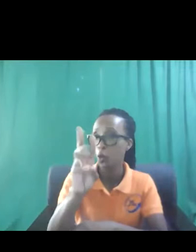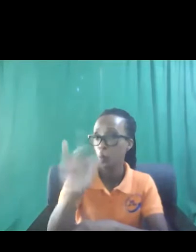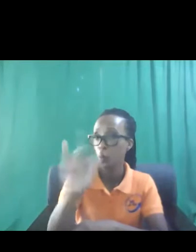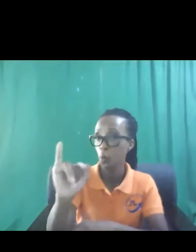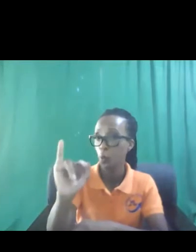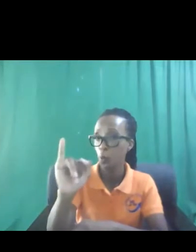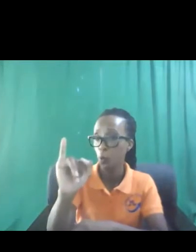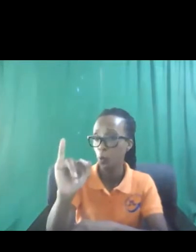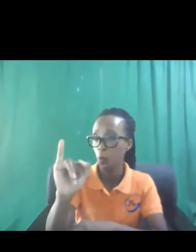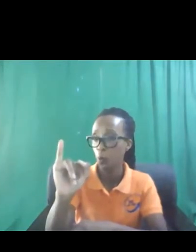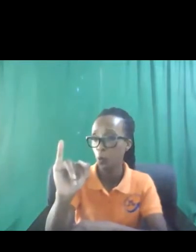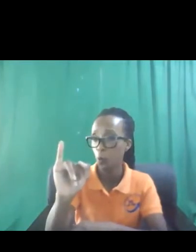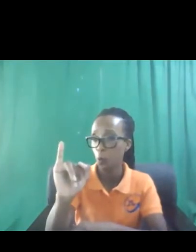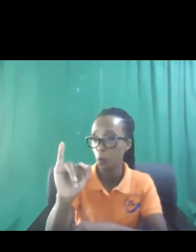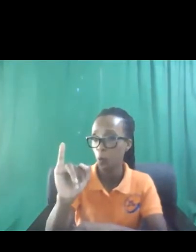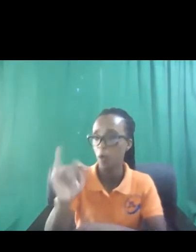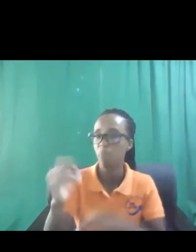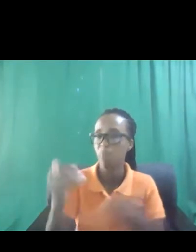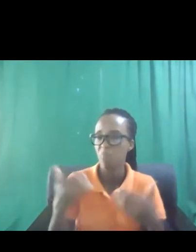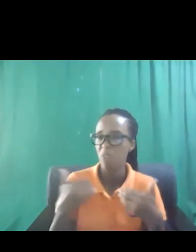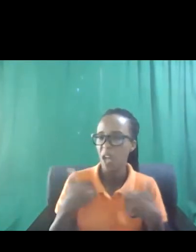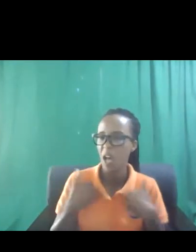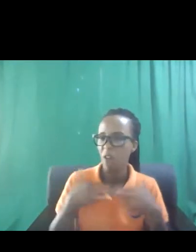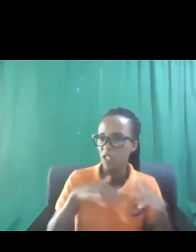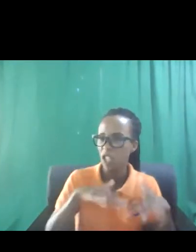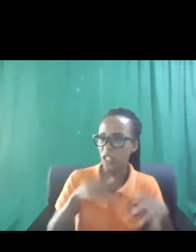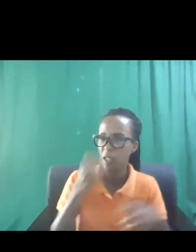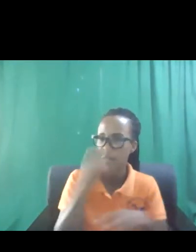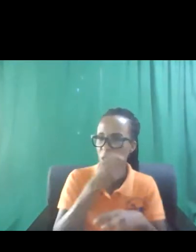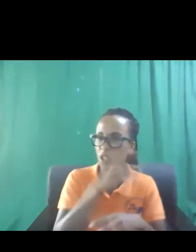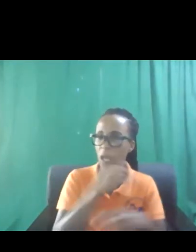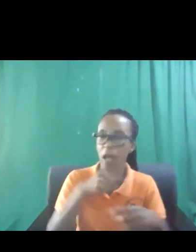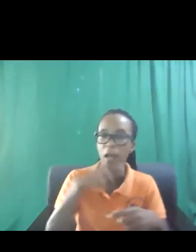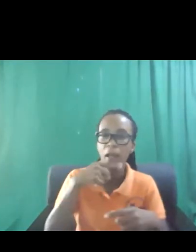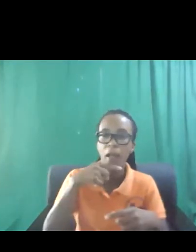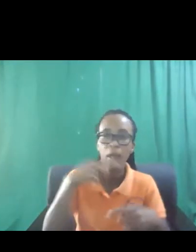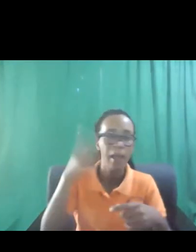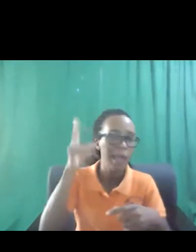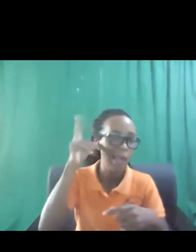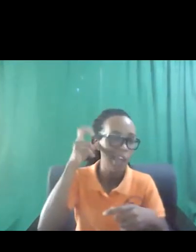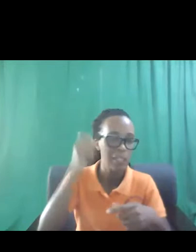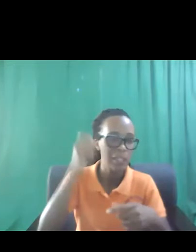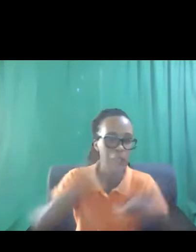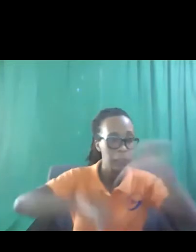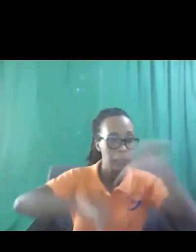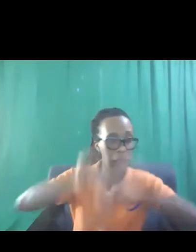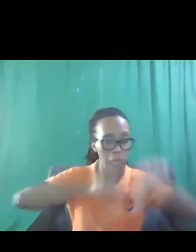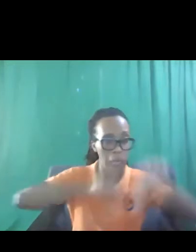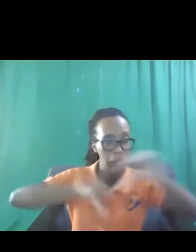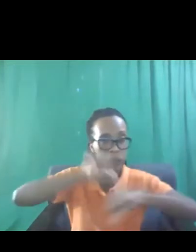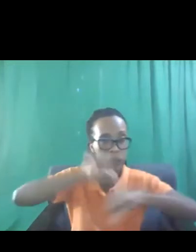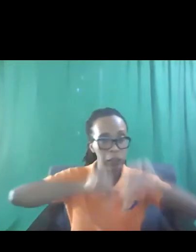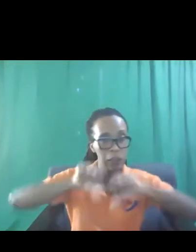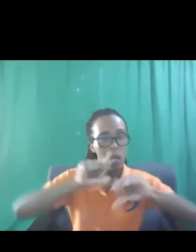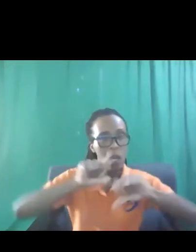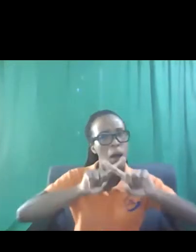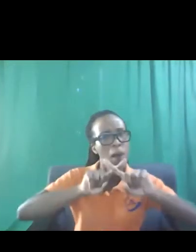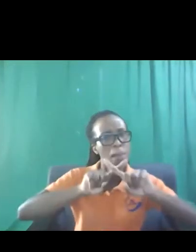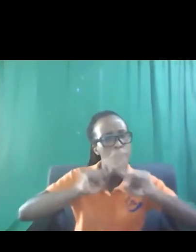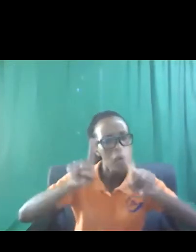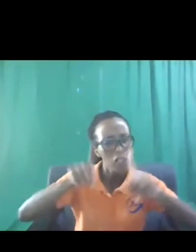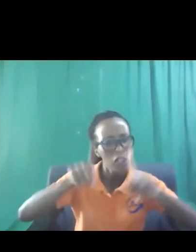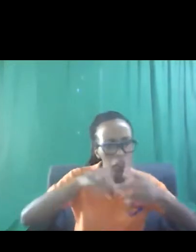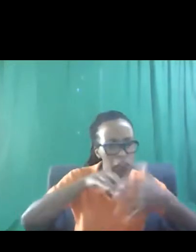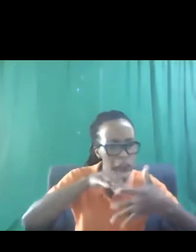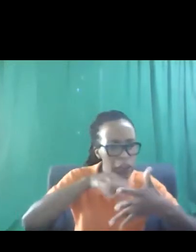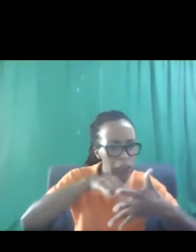bachelor's in speech and hearing science. However, I found out maybe 2 or 3 weeks into the first semester